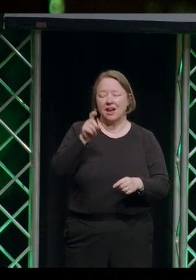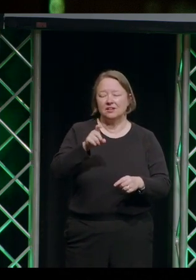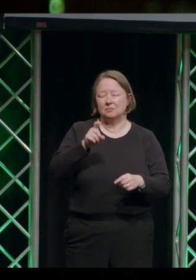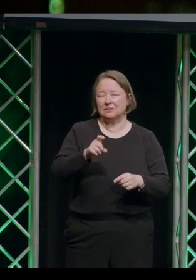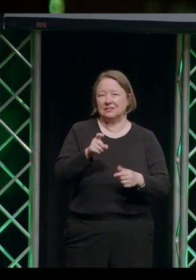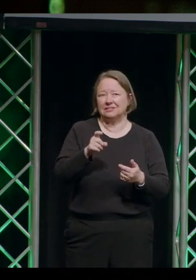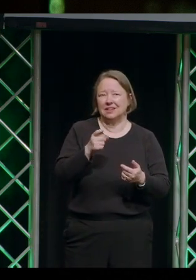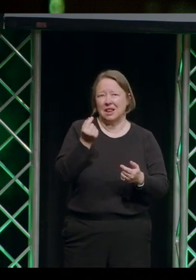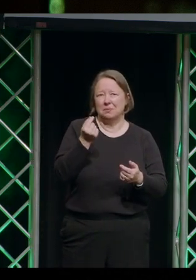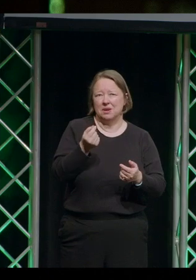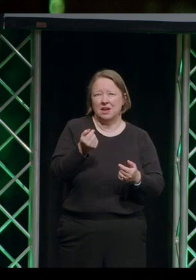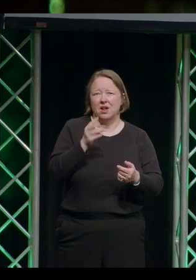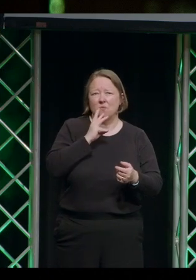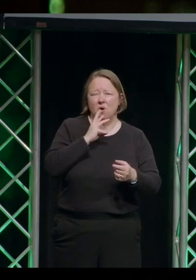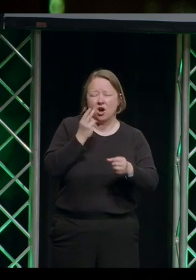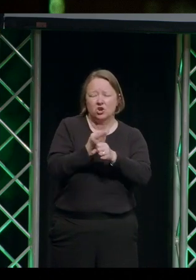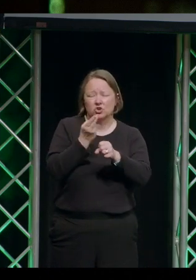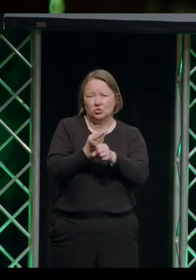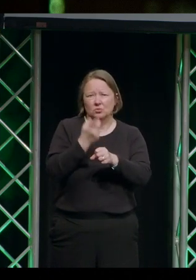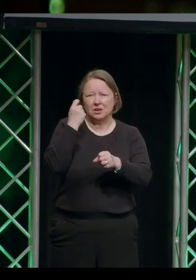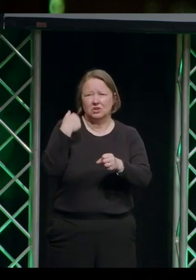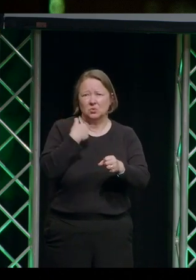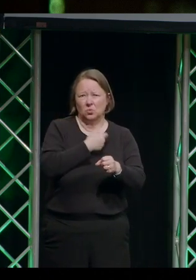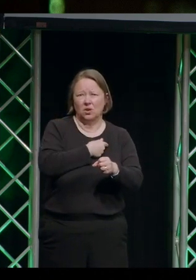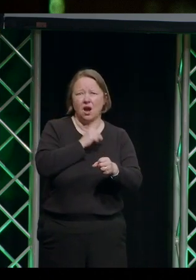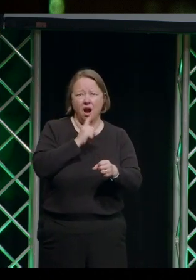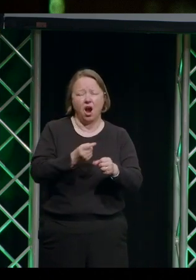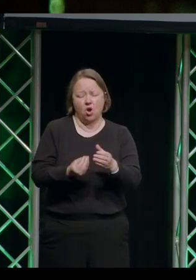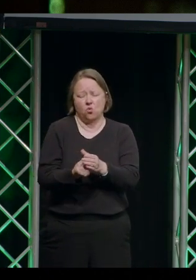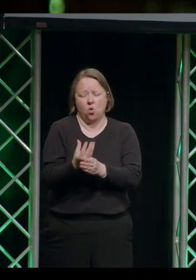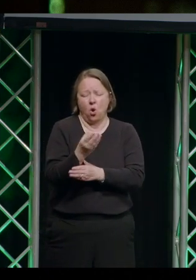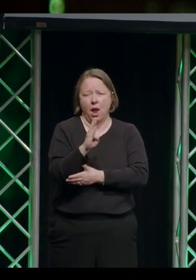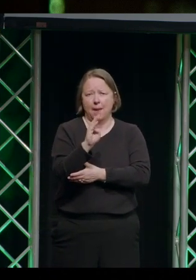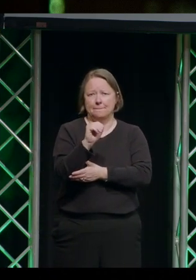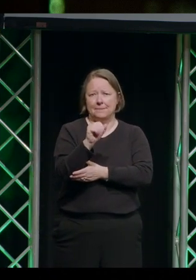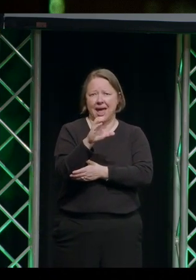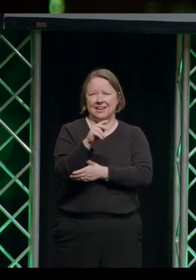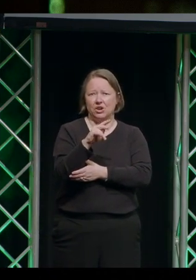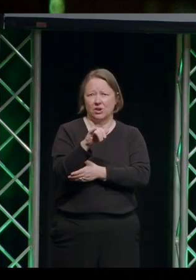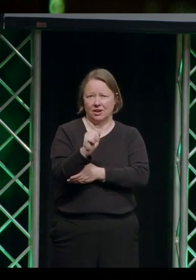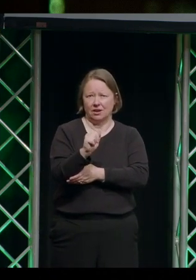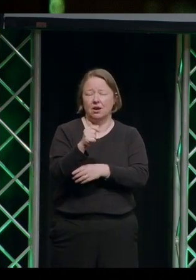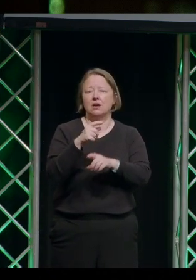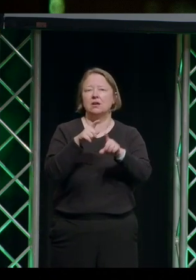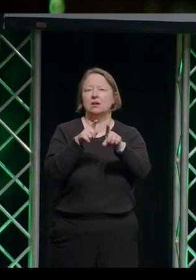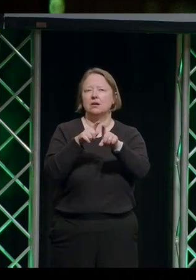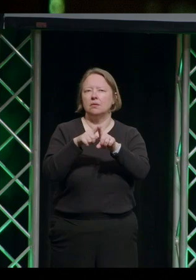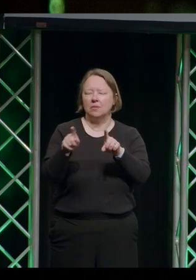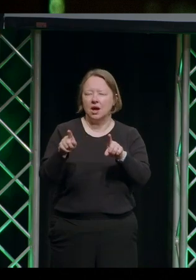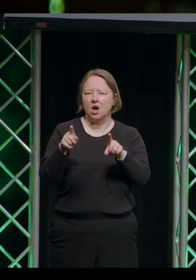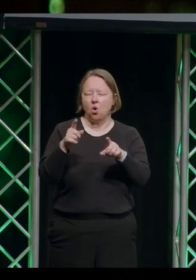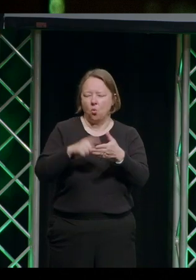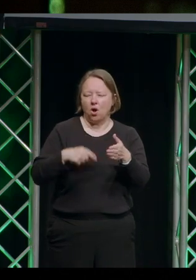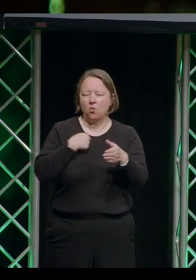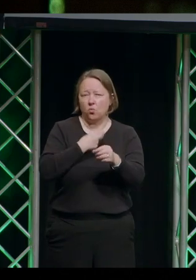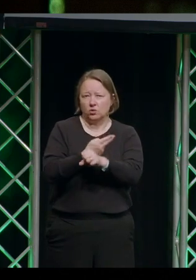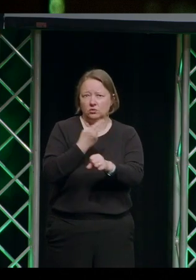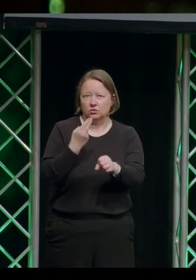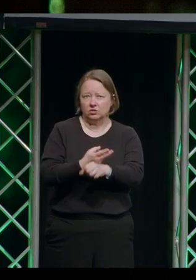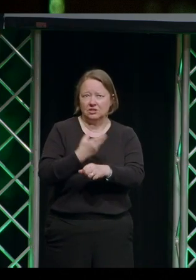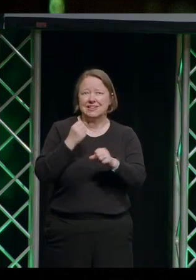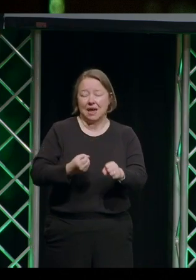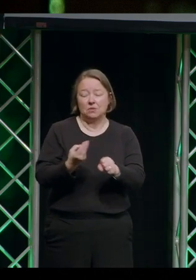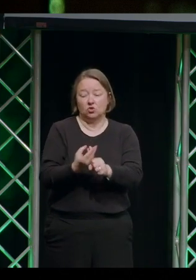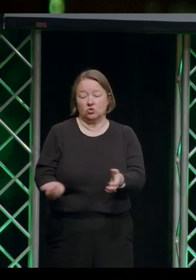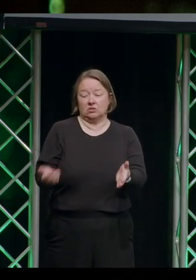little water input because we are growing bacteria. But the media that we are using can be